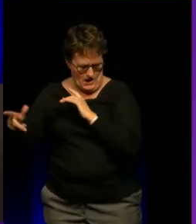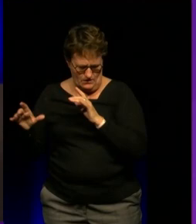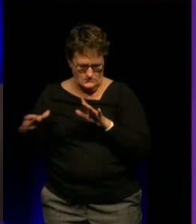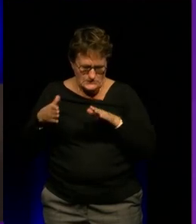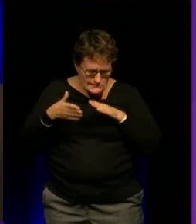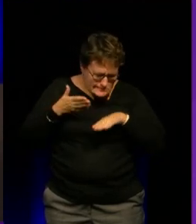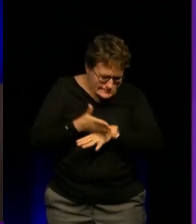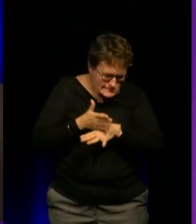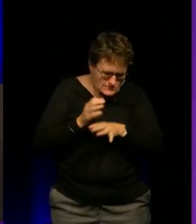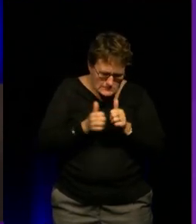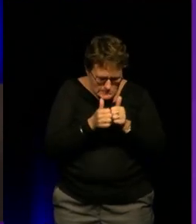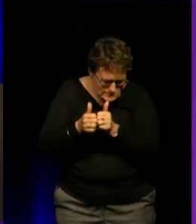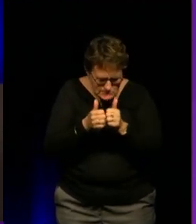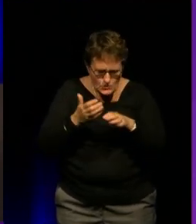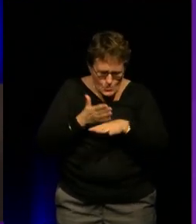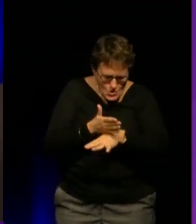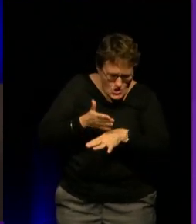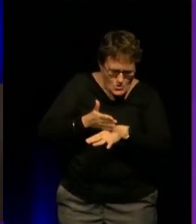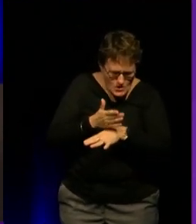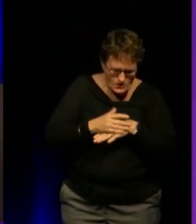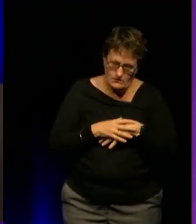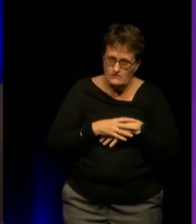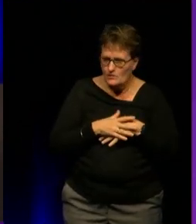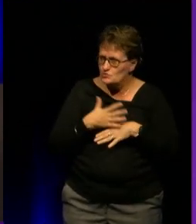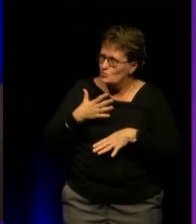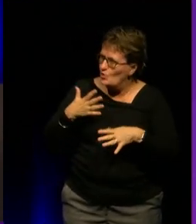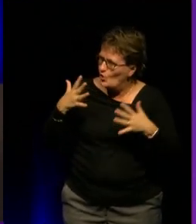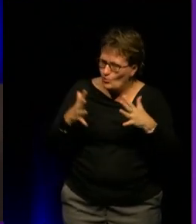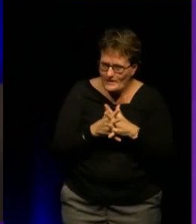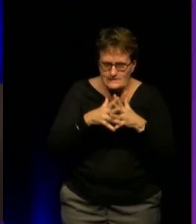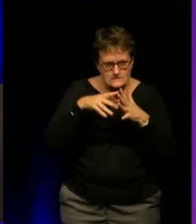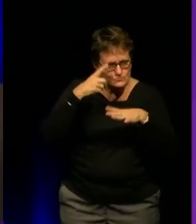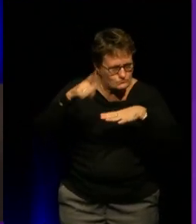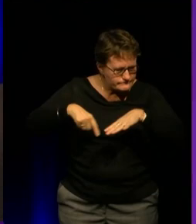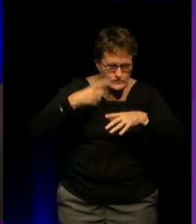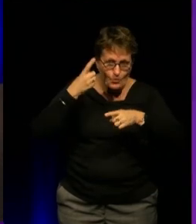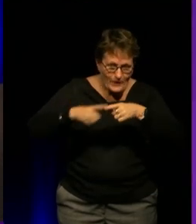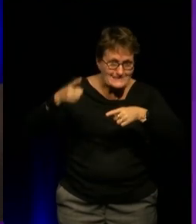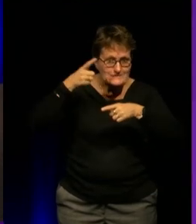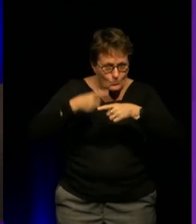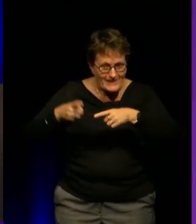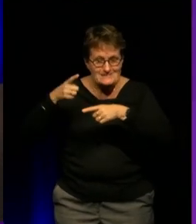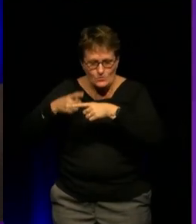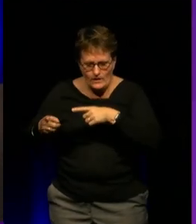got to the point where I was spending like weeks and weeks on end in San Diego trying to figure this out. Mm.